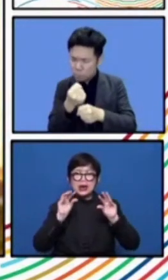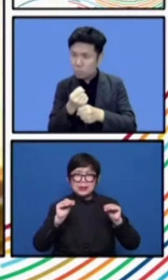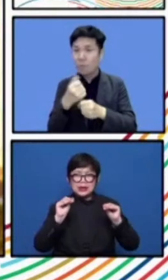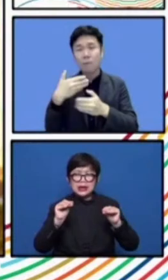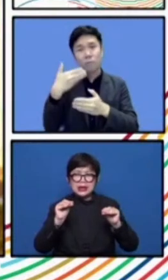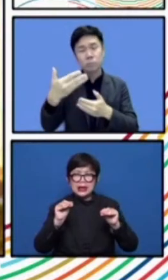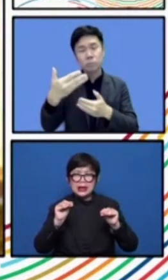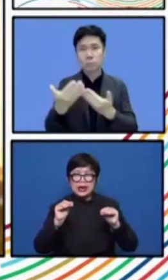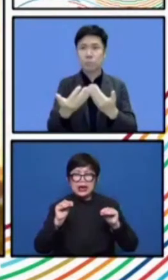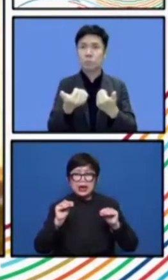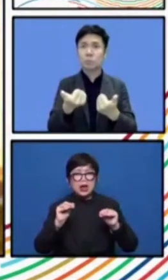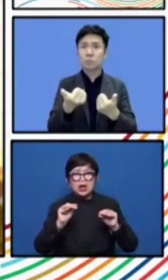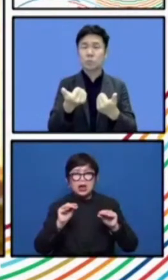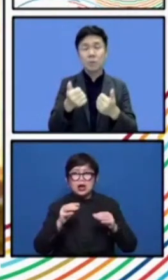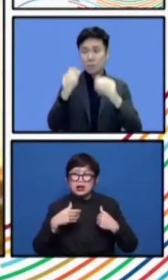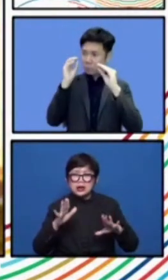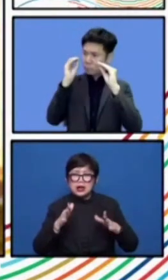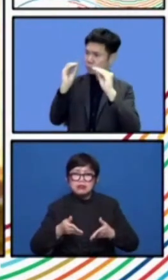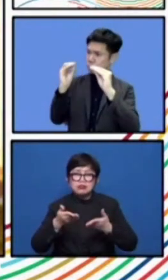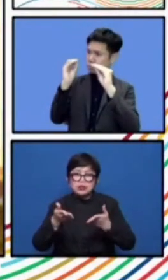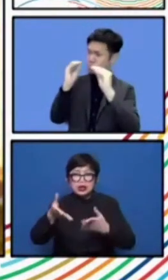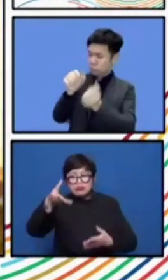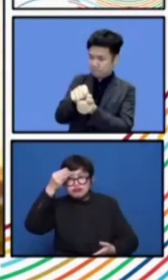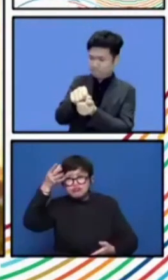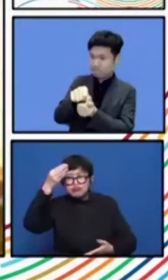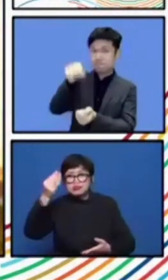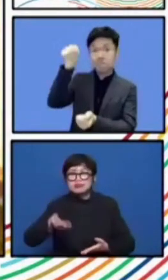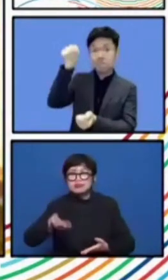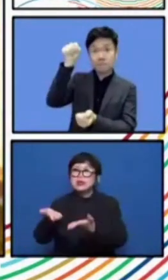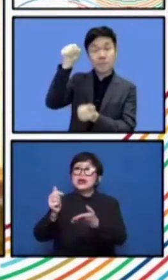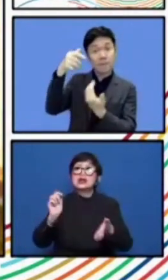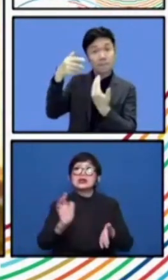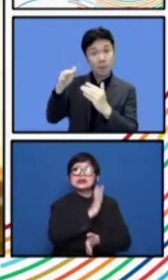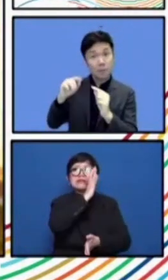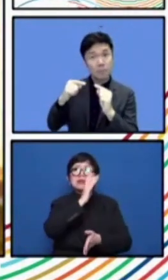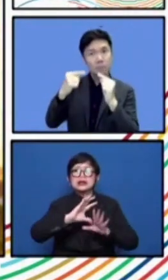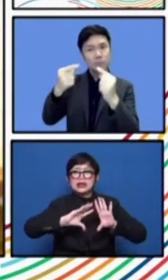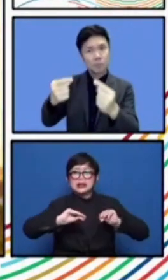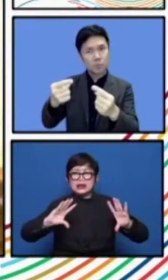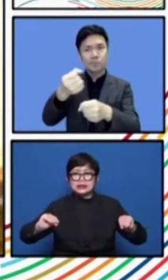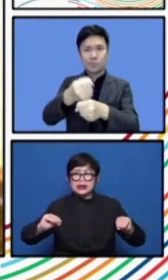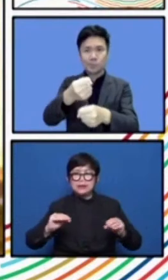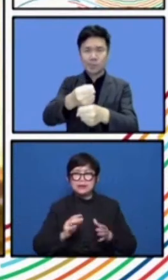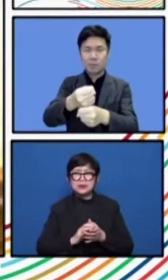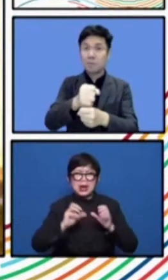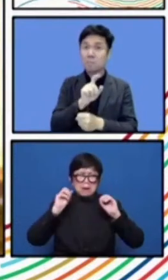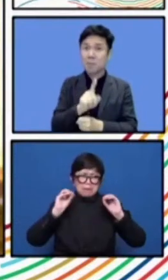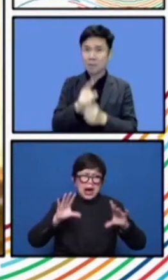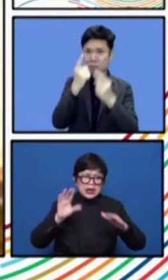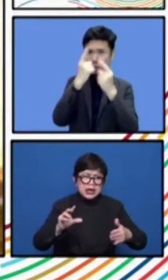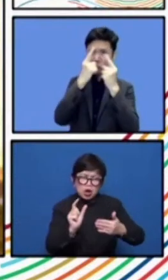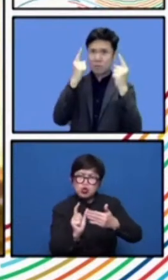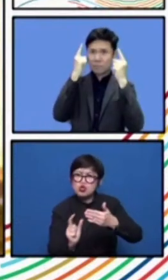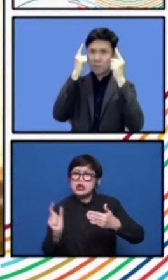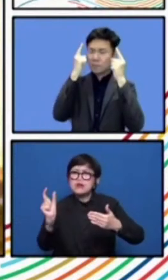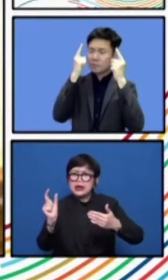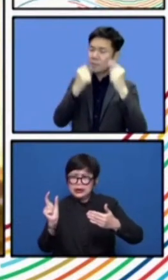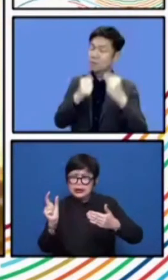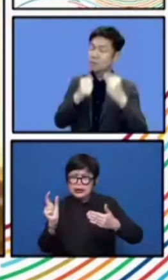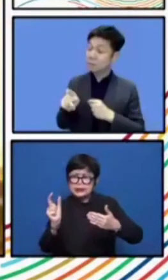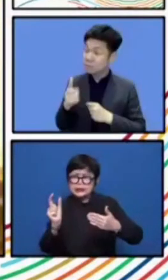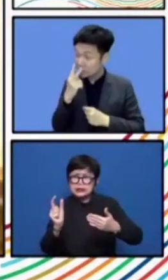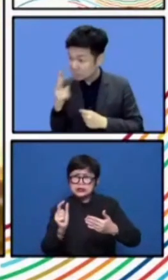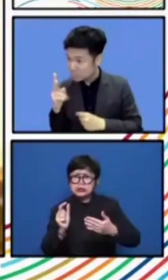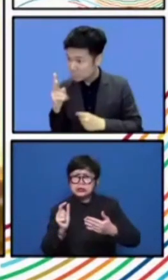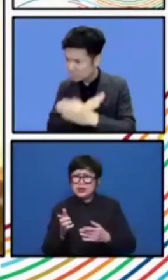unfortunately many colleges and universities are still discriminatory against personific abilities during our response to covid-19